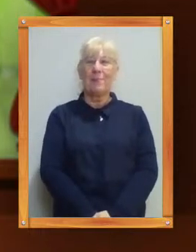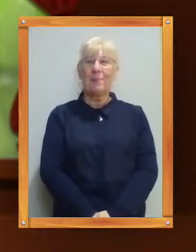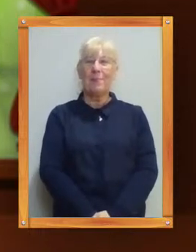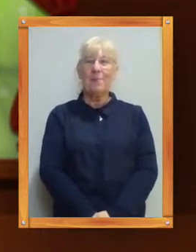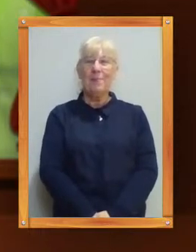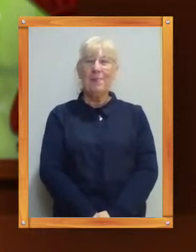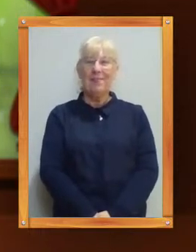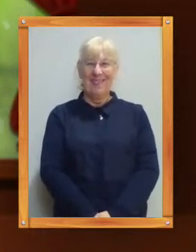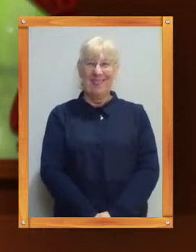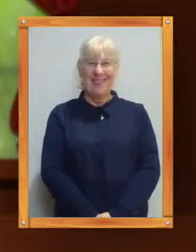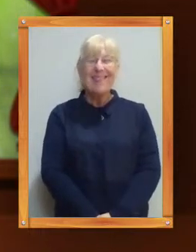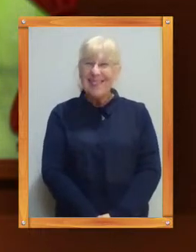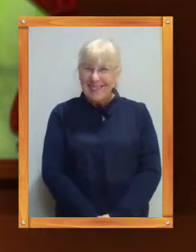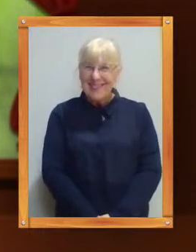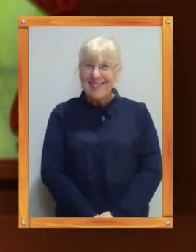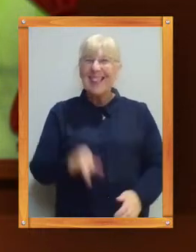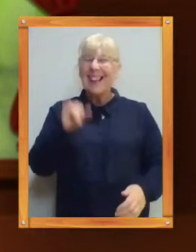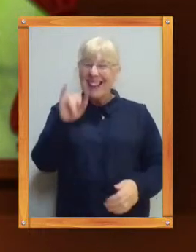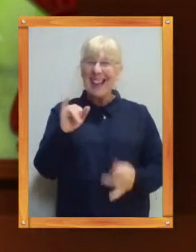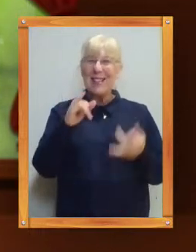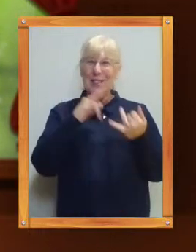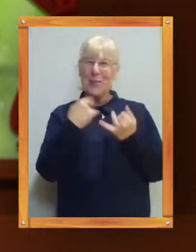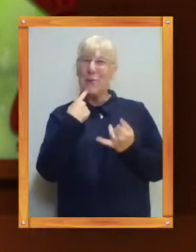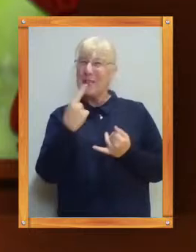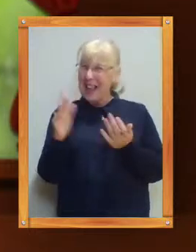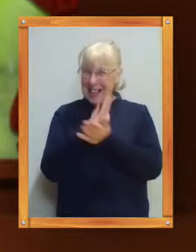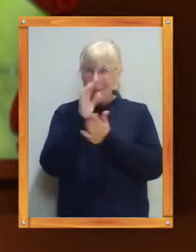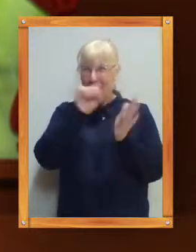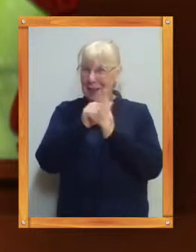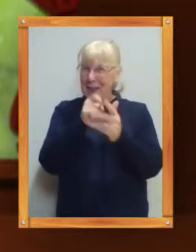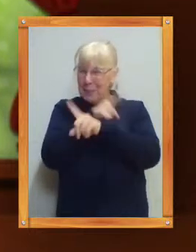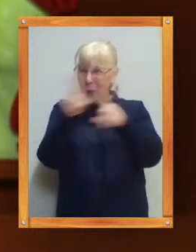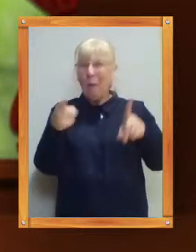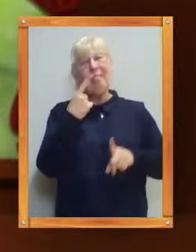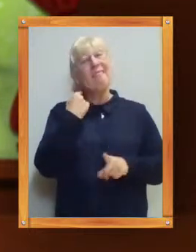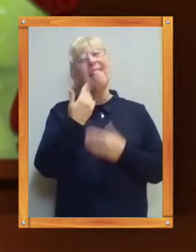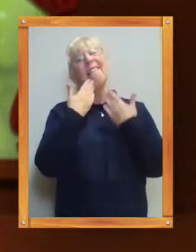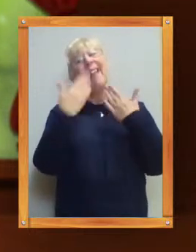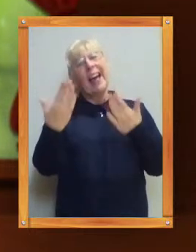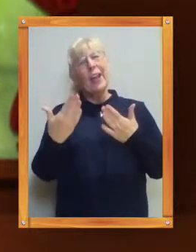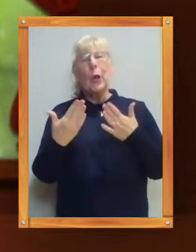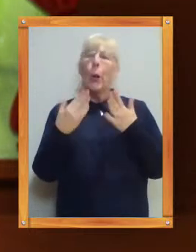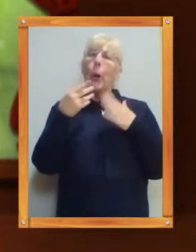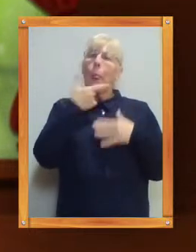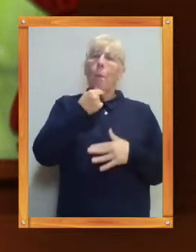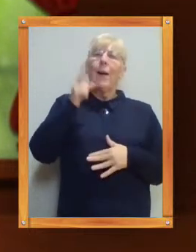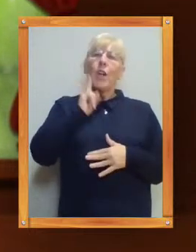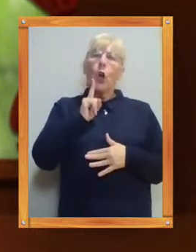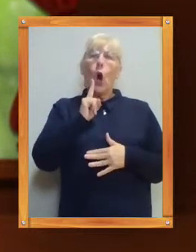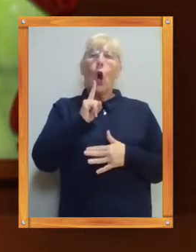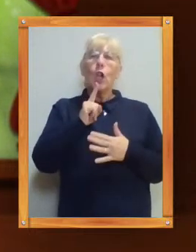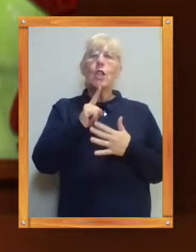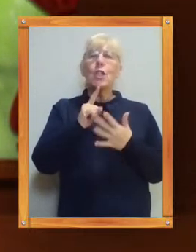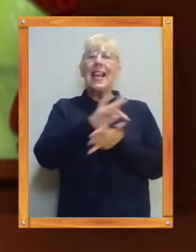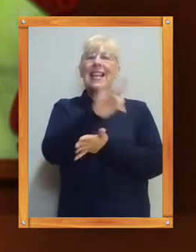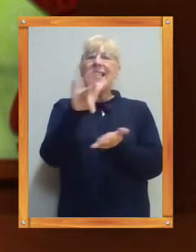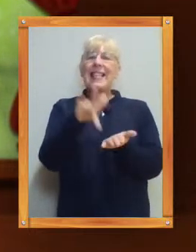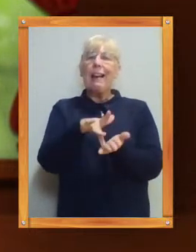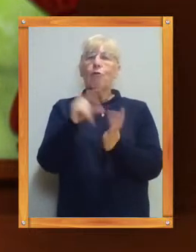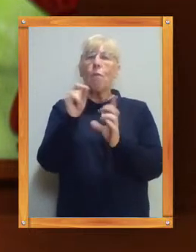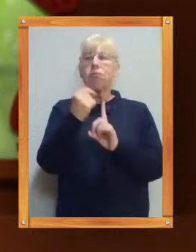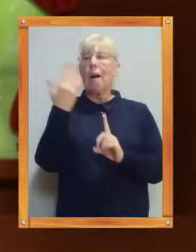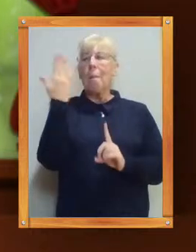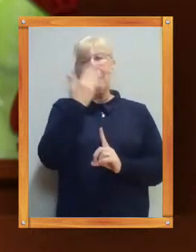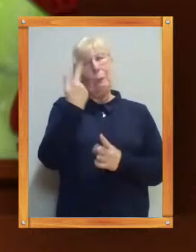Yeah, Merry Christmas to you guys as well. That was lovely. Thank you so much to the boys and girls of Central Primary School. We really enjoyed that. Okay,